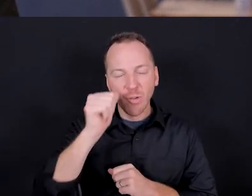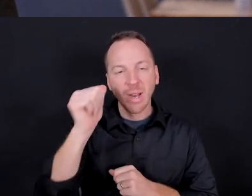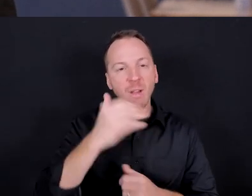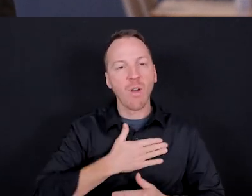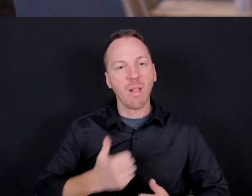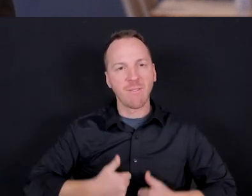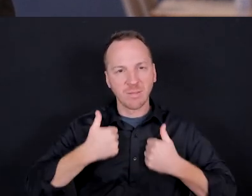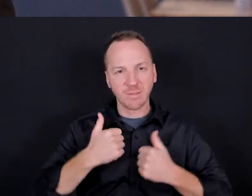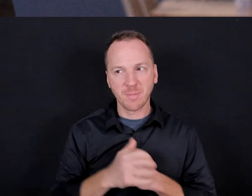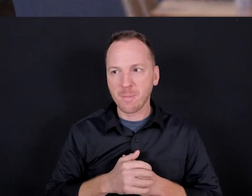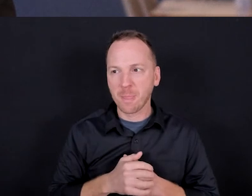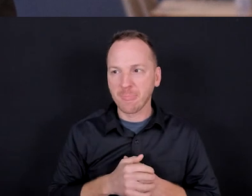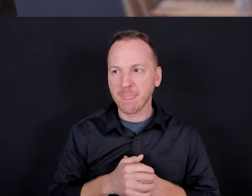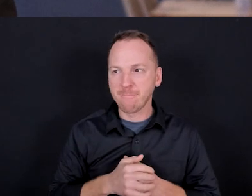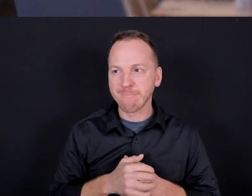of our lives.